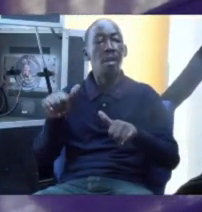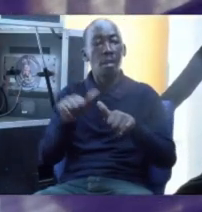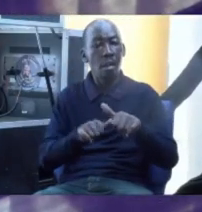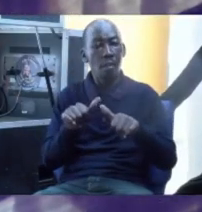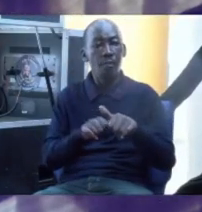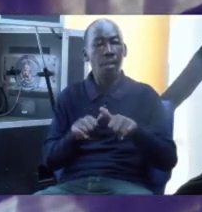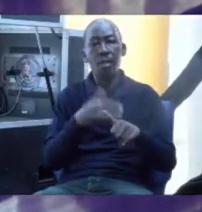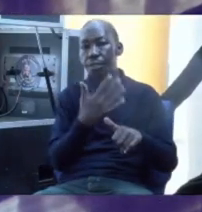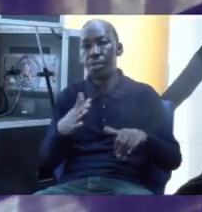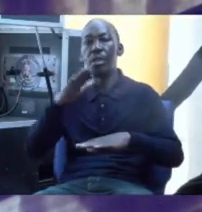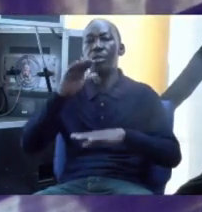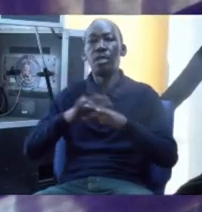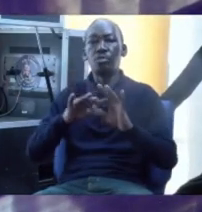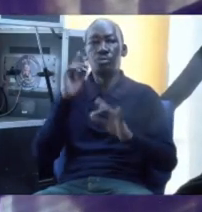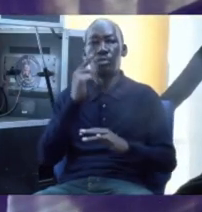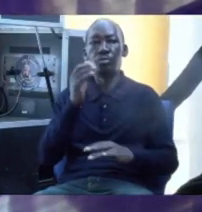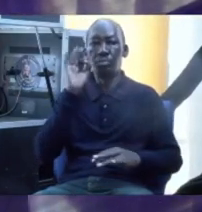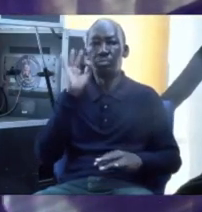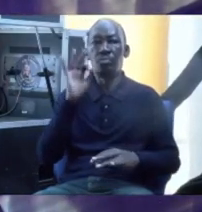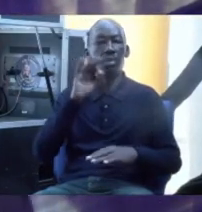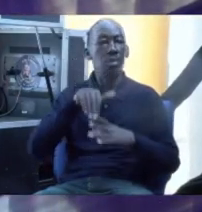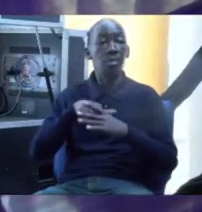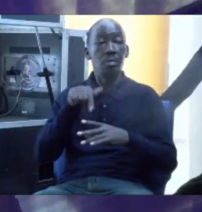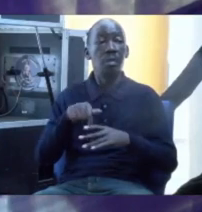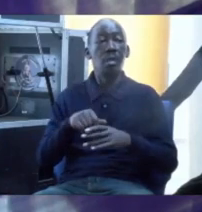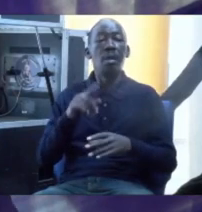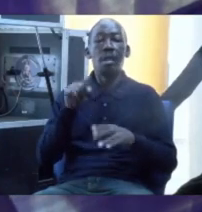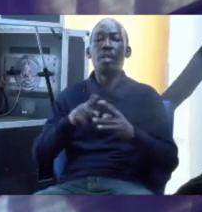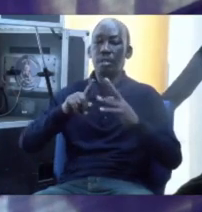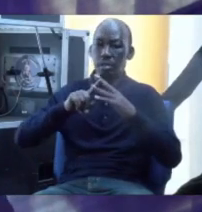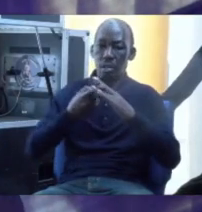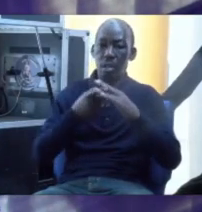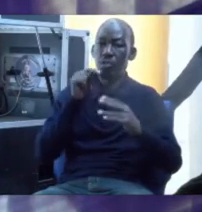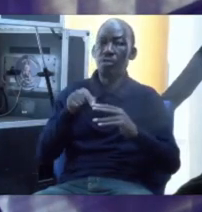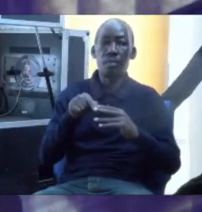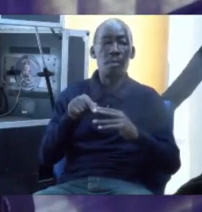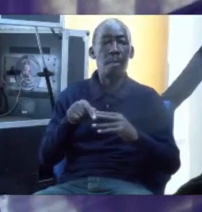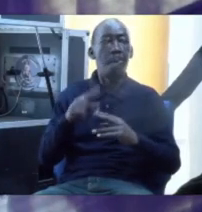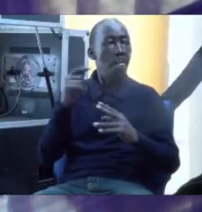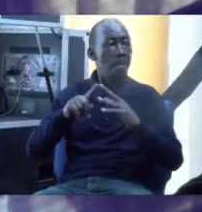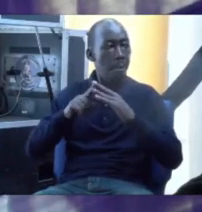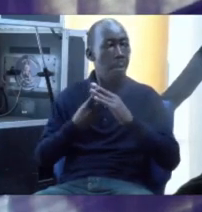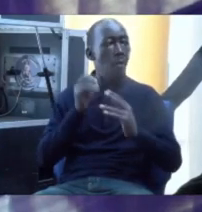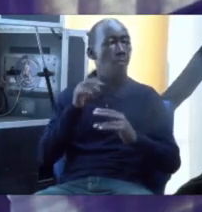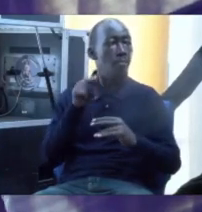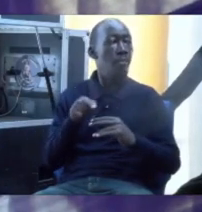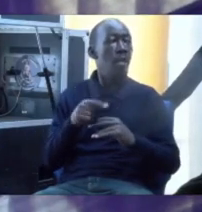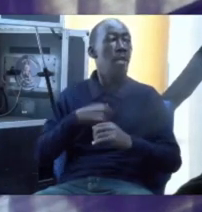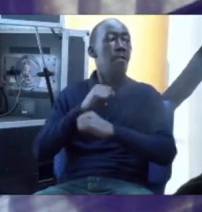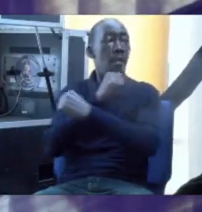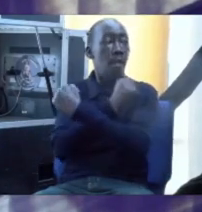Everything fantastic. Kila kitu kizuri. Chemi chemi yake. Chanzo chake. Ni